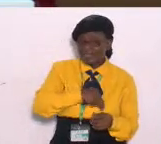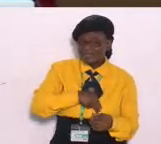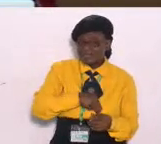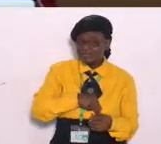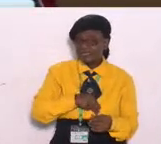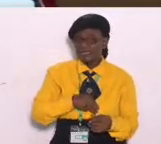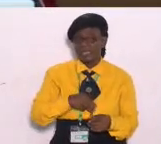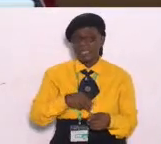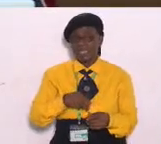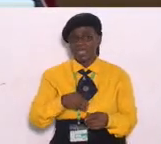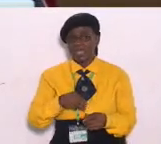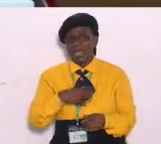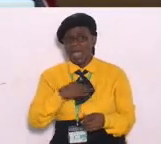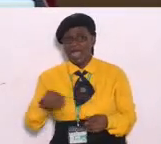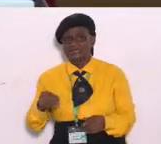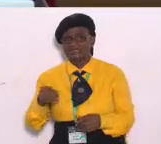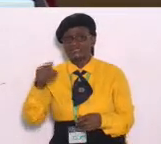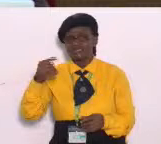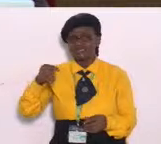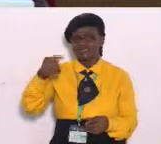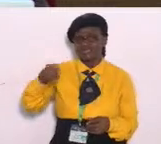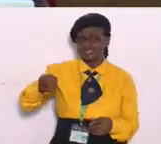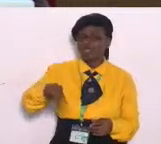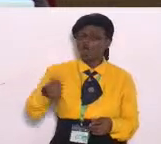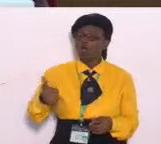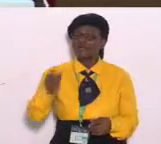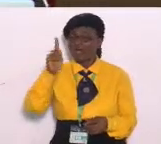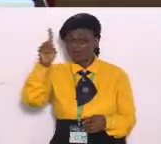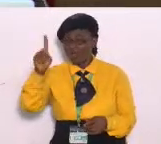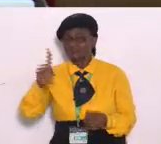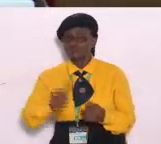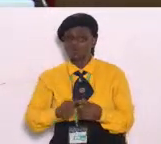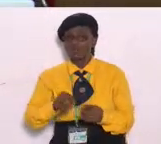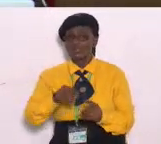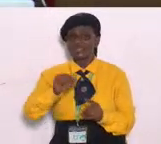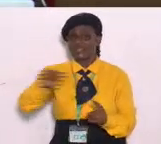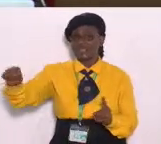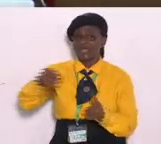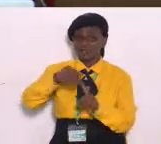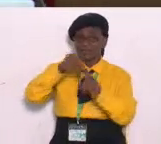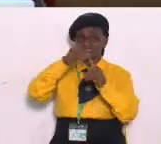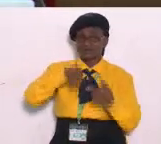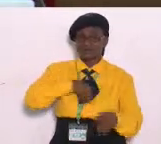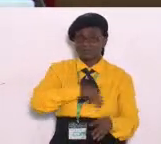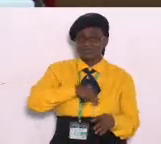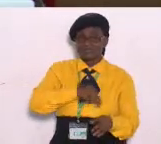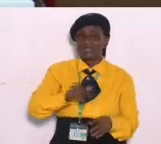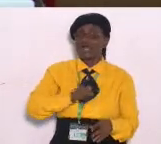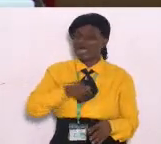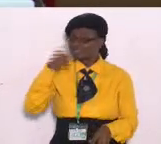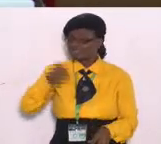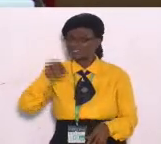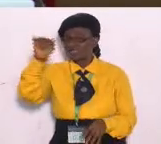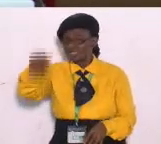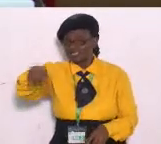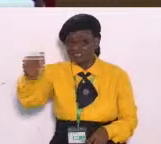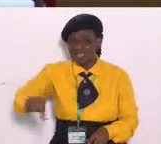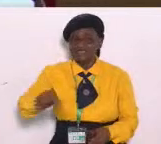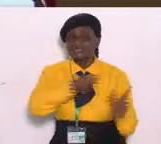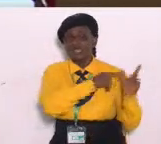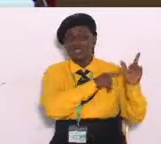And then he said, give the remaining one third to this particular ministry. The yes, Lord, only me can hear